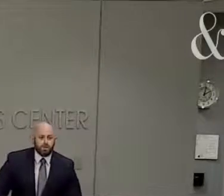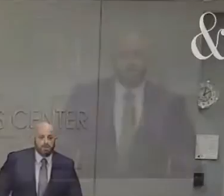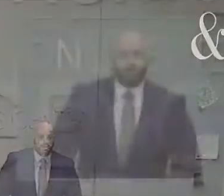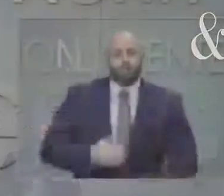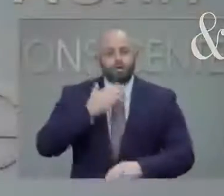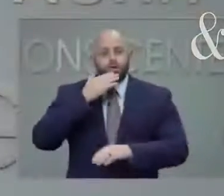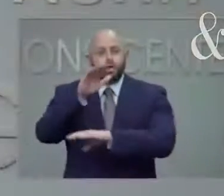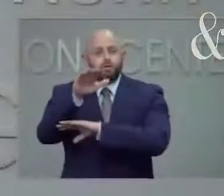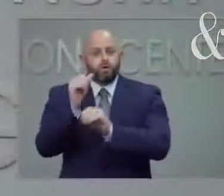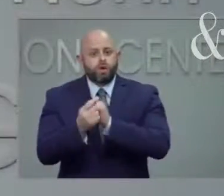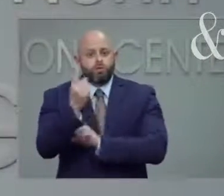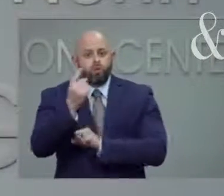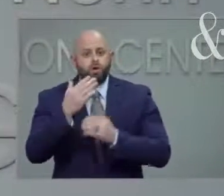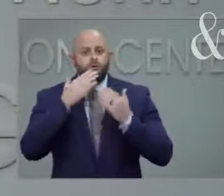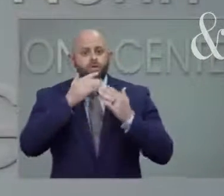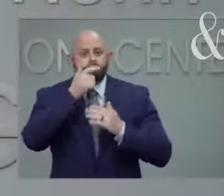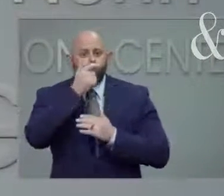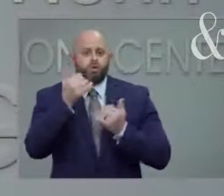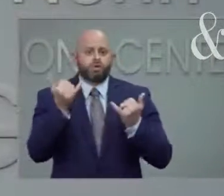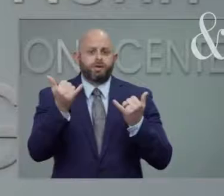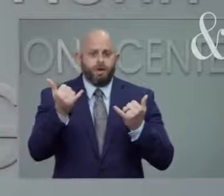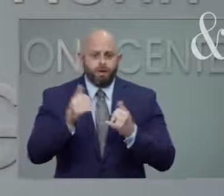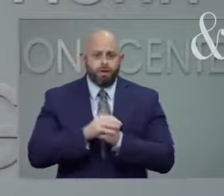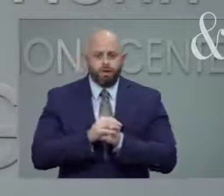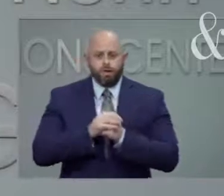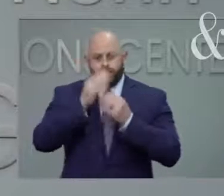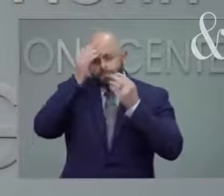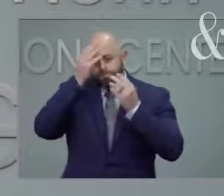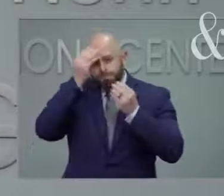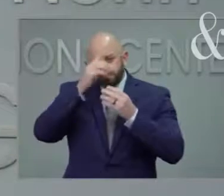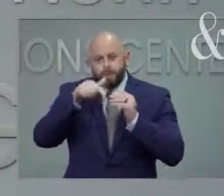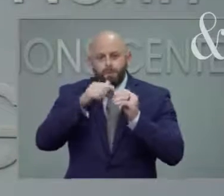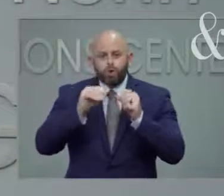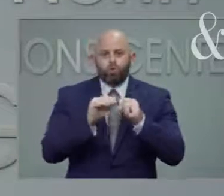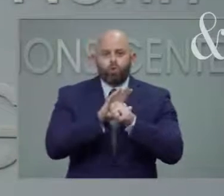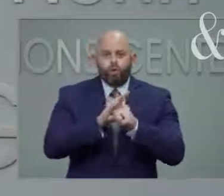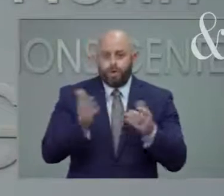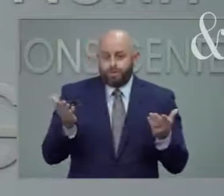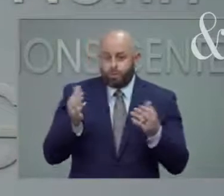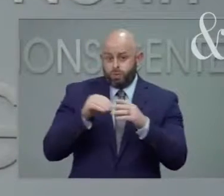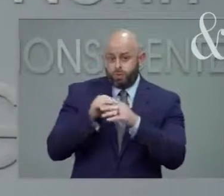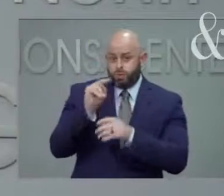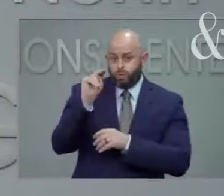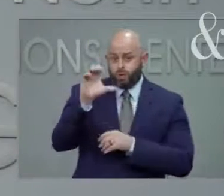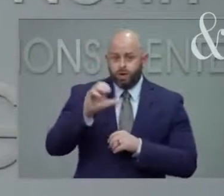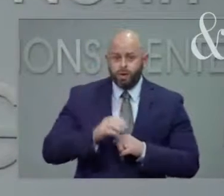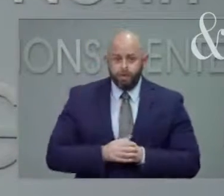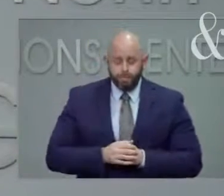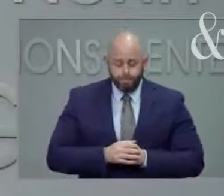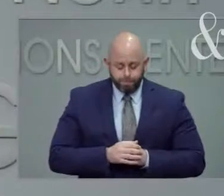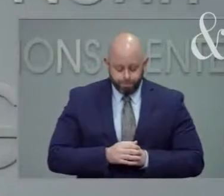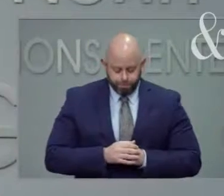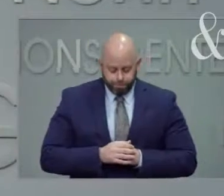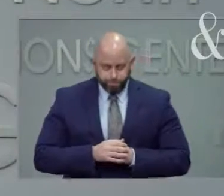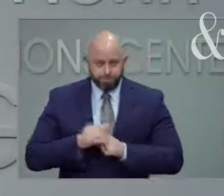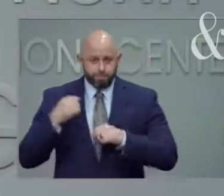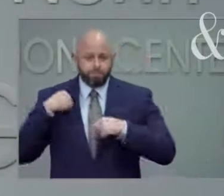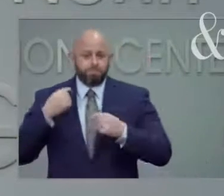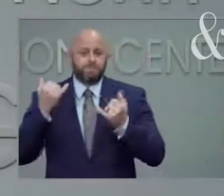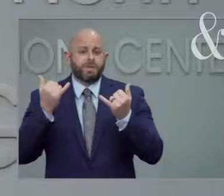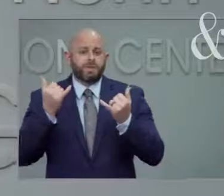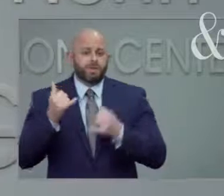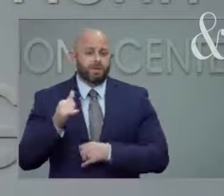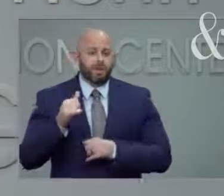Good afternoon, everybody, and thank you for joining today's update on COVID-19 in North Carolina. As of today, we have